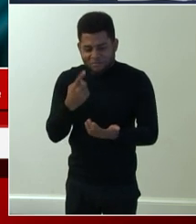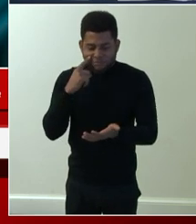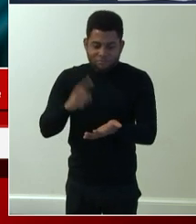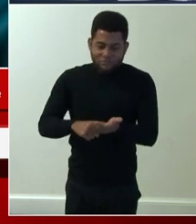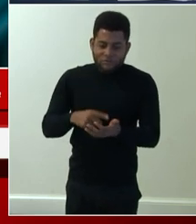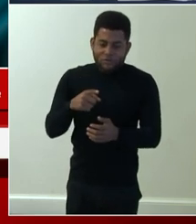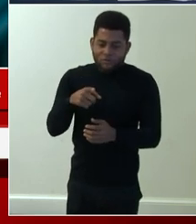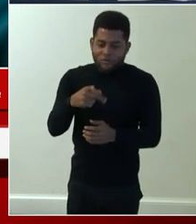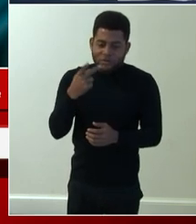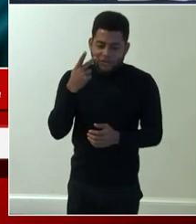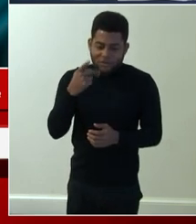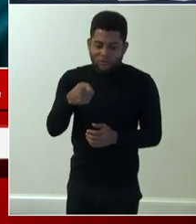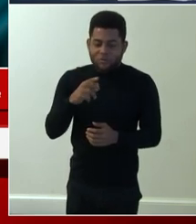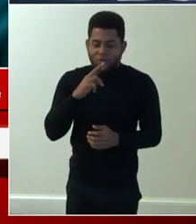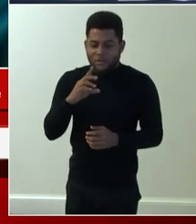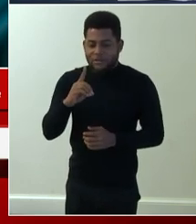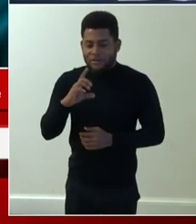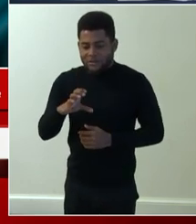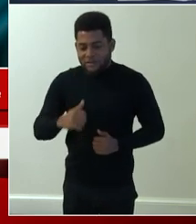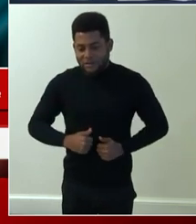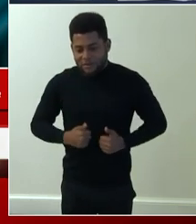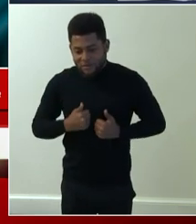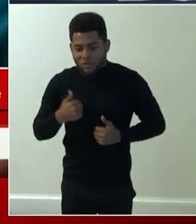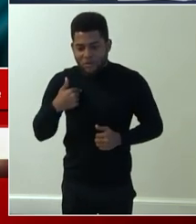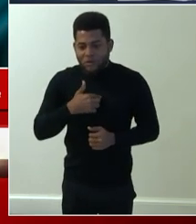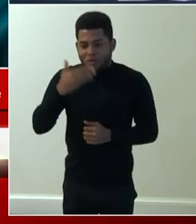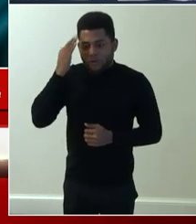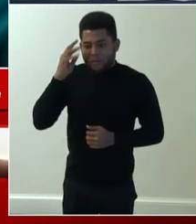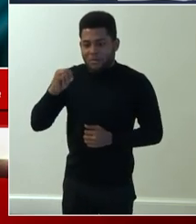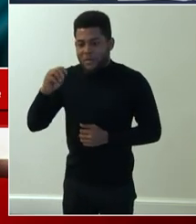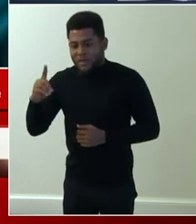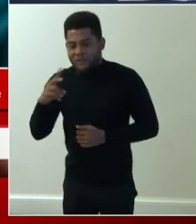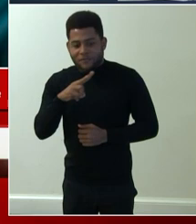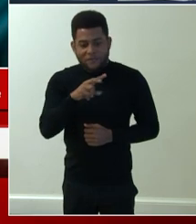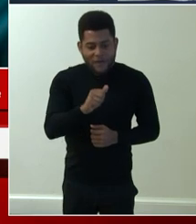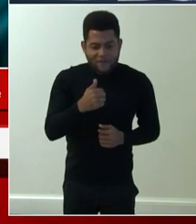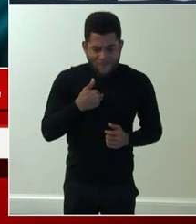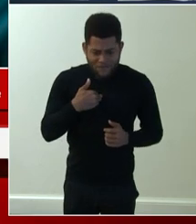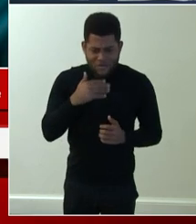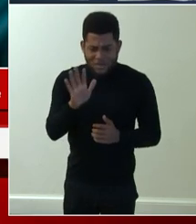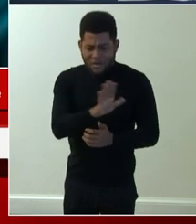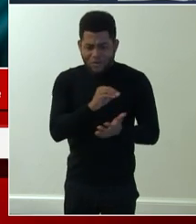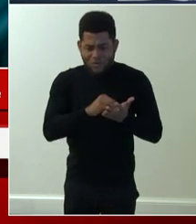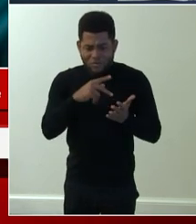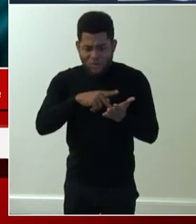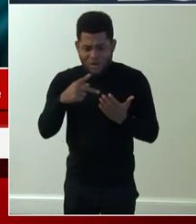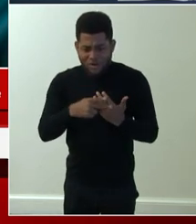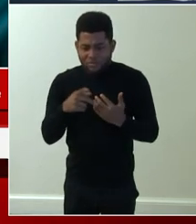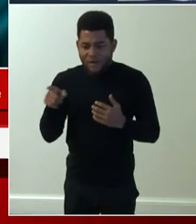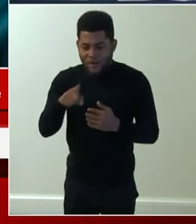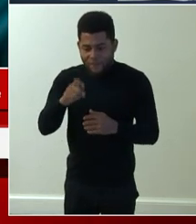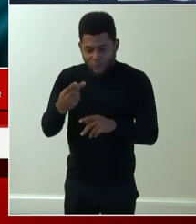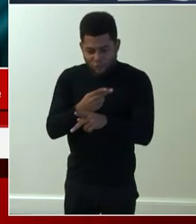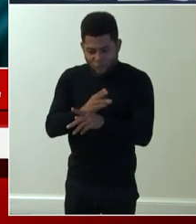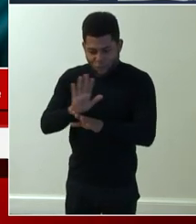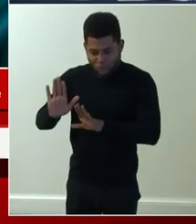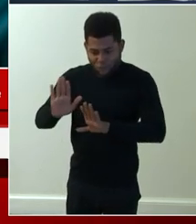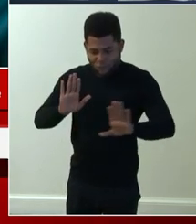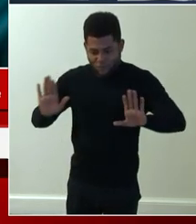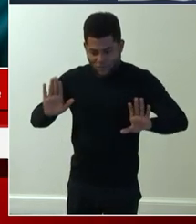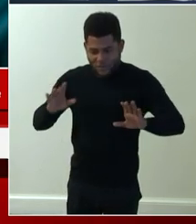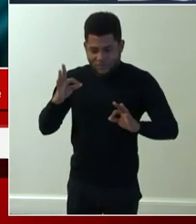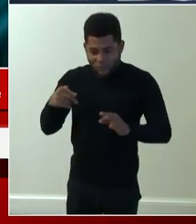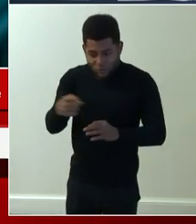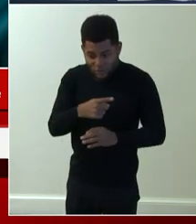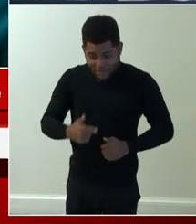know that our neighbors in Virginia and Maryland also have programs, and so hopefully we'll be able to have plenty for everyone that's interested, or we can refer them back to their